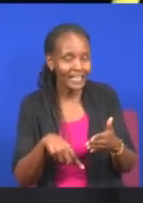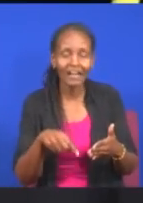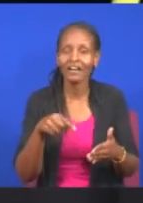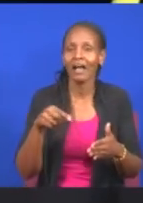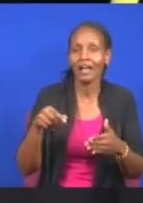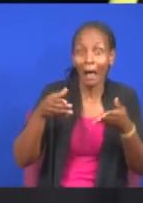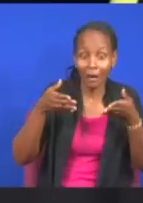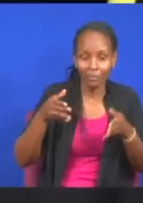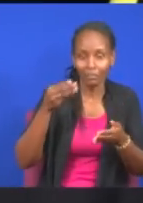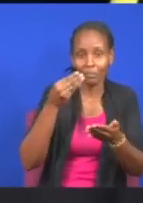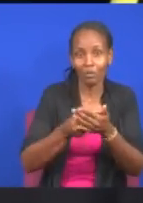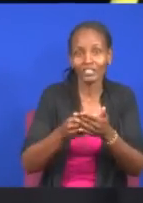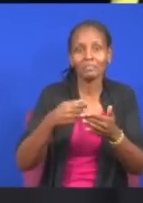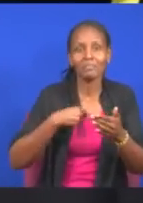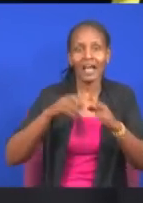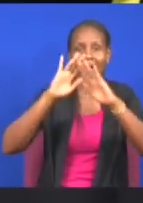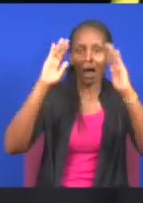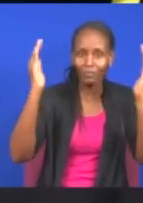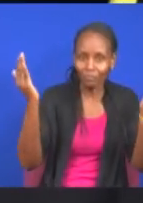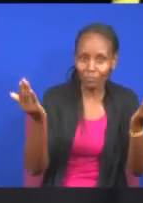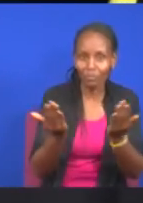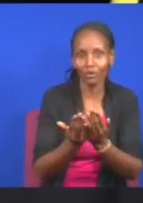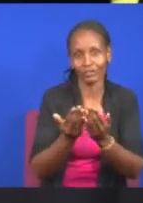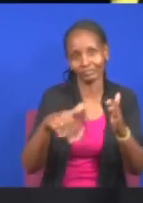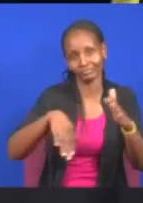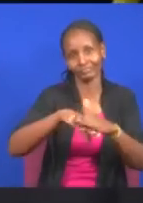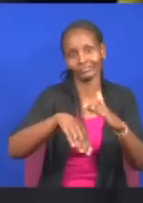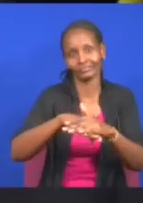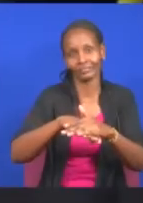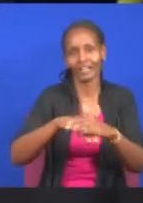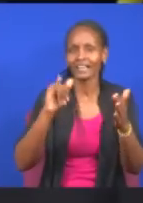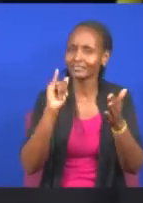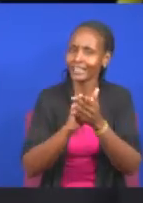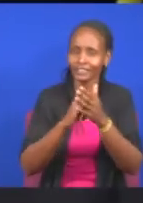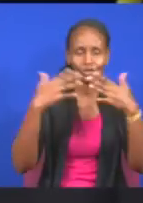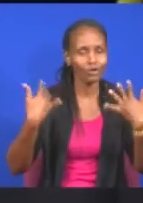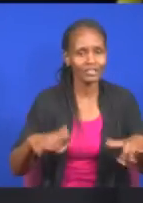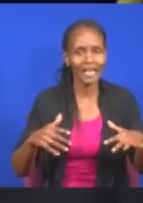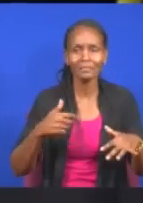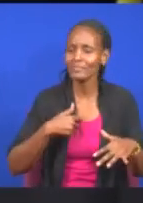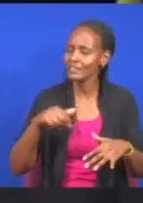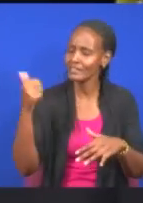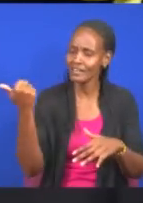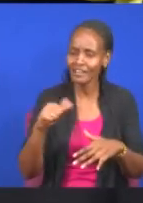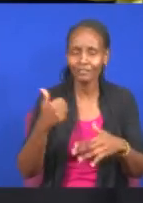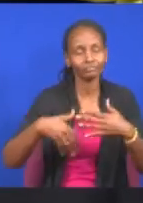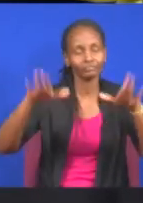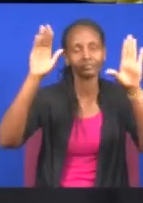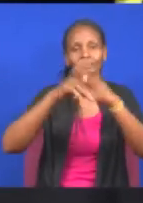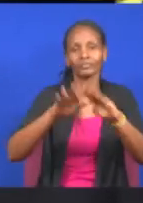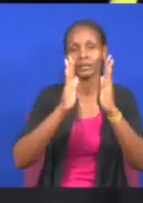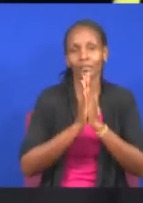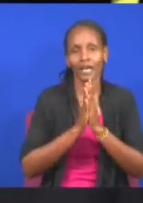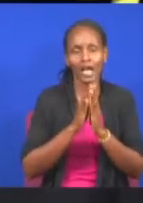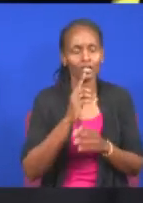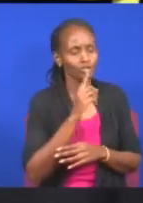a football. Wow. Yeah. That is awesome. Because I never gave up in prayer. So, mm-hmm.